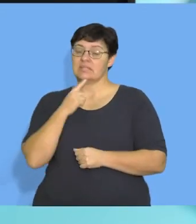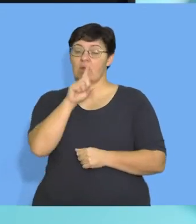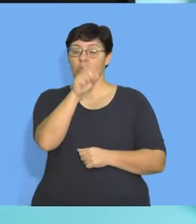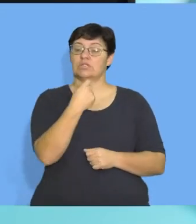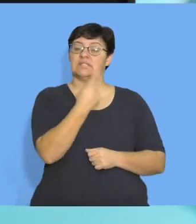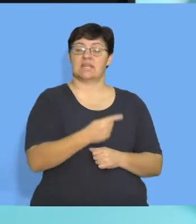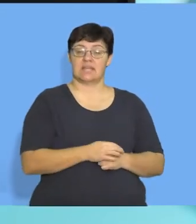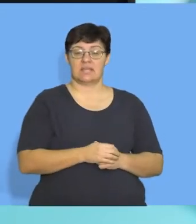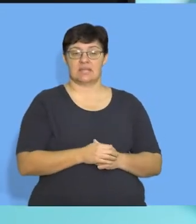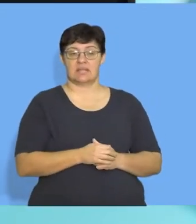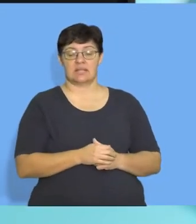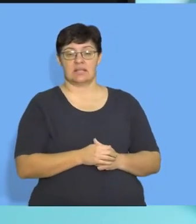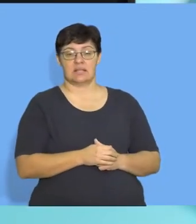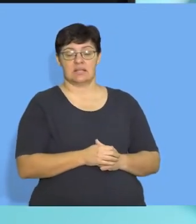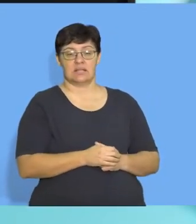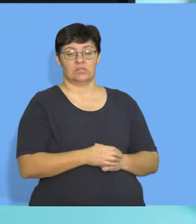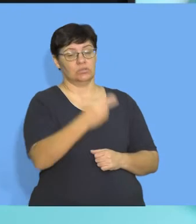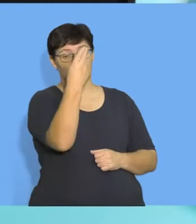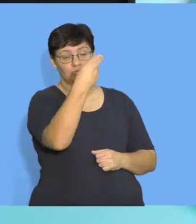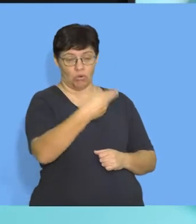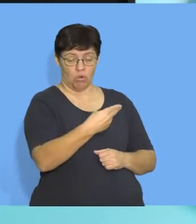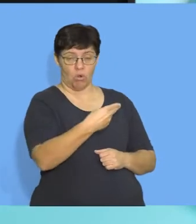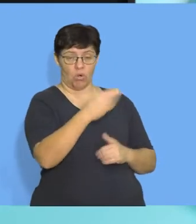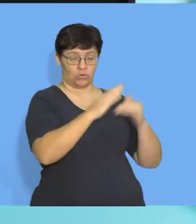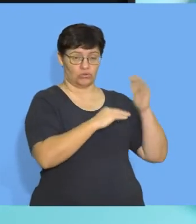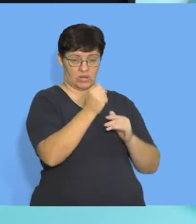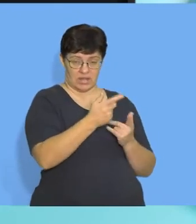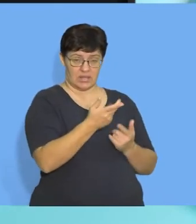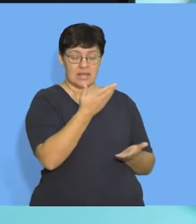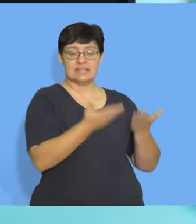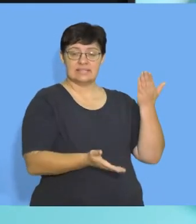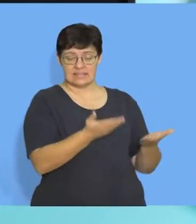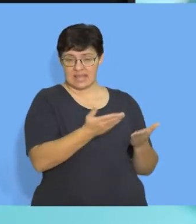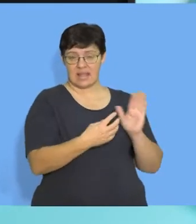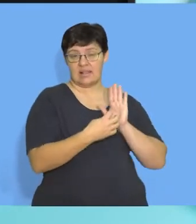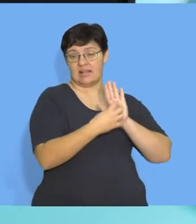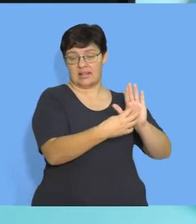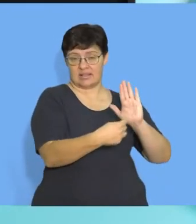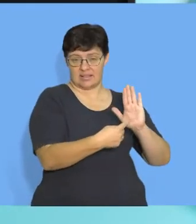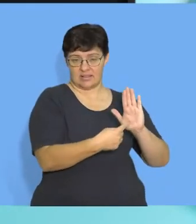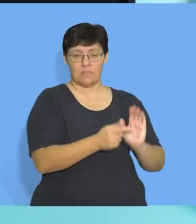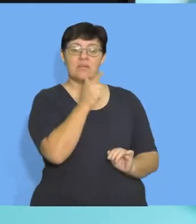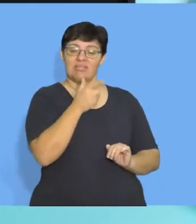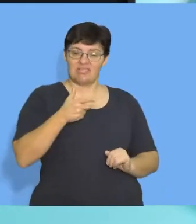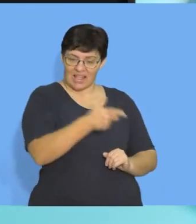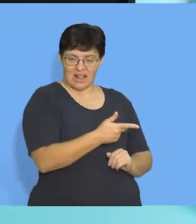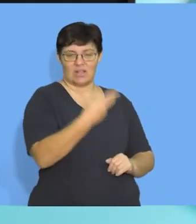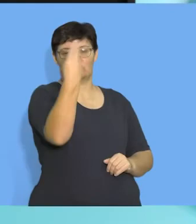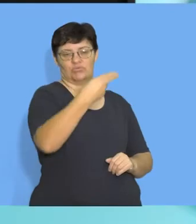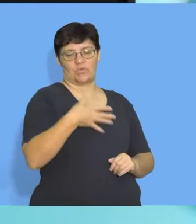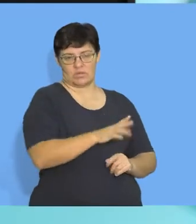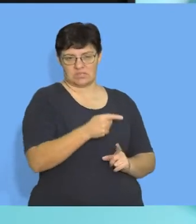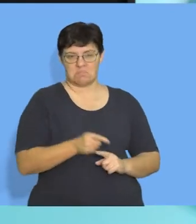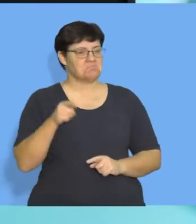had said draw by construction, draw a scale diagram, I'm also telling you how I want it. But this said